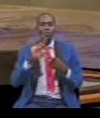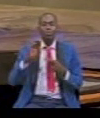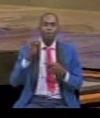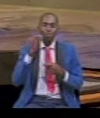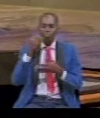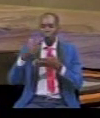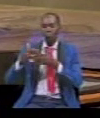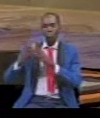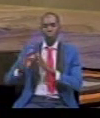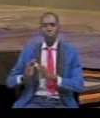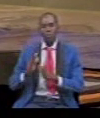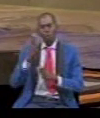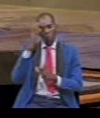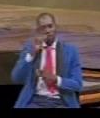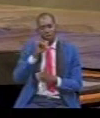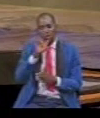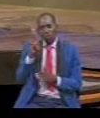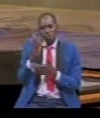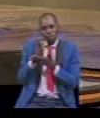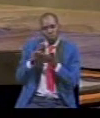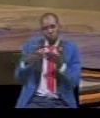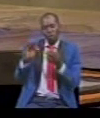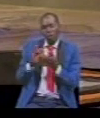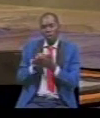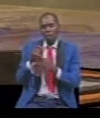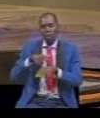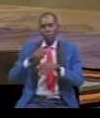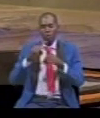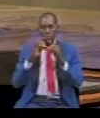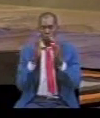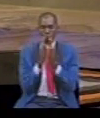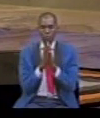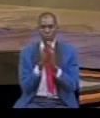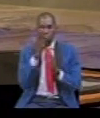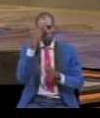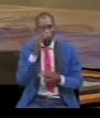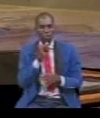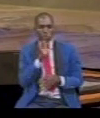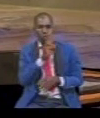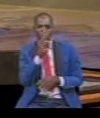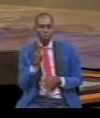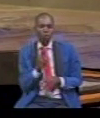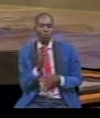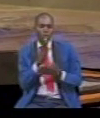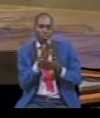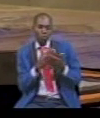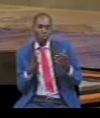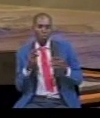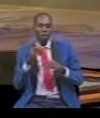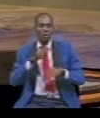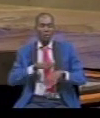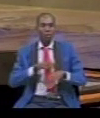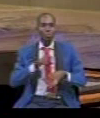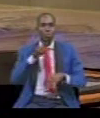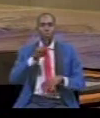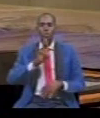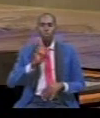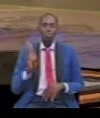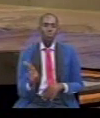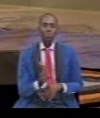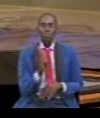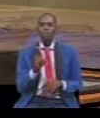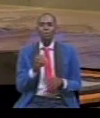of the time to praying. Convert part of the time you spend in